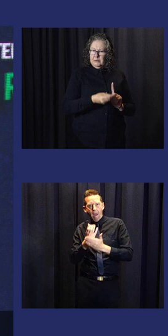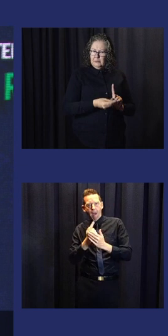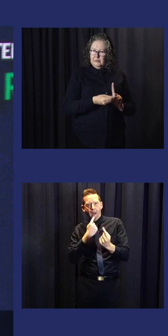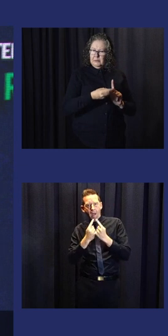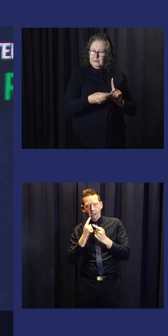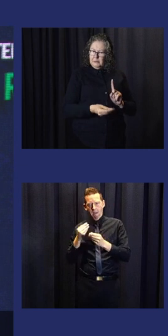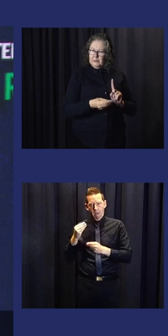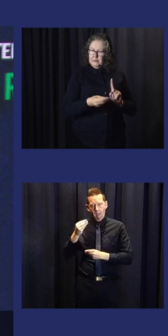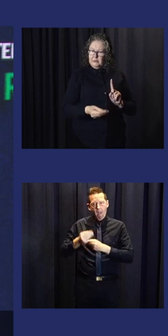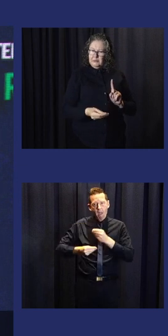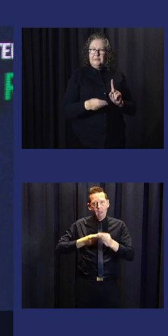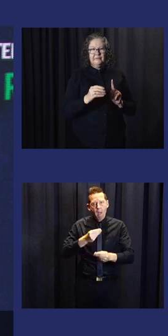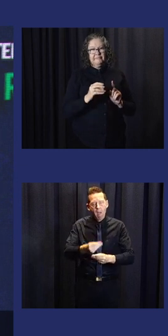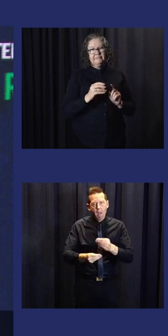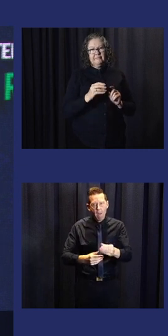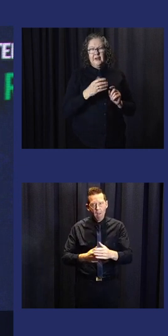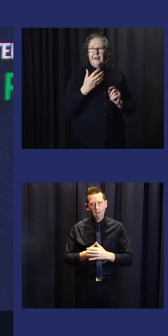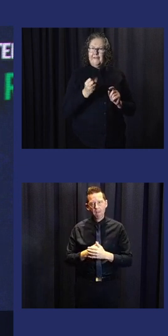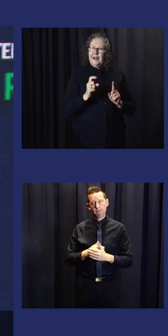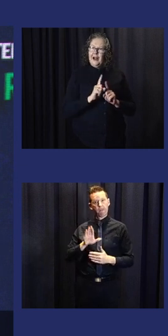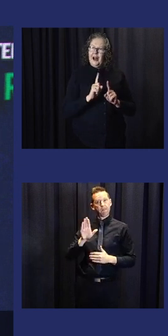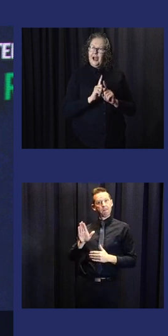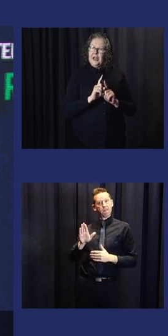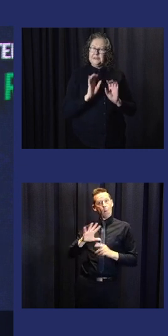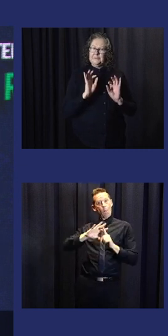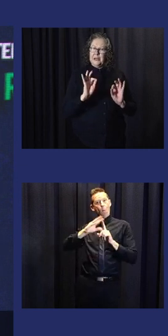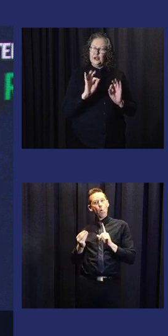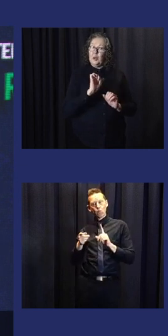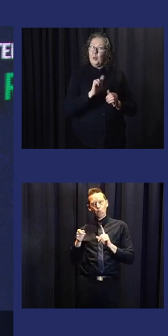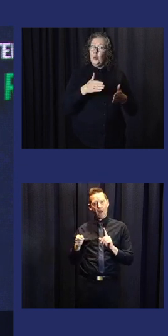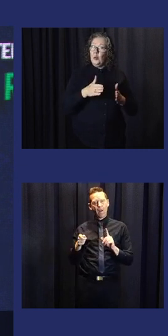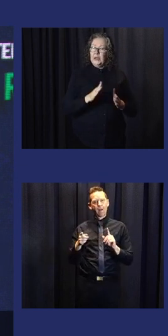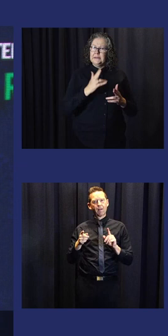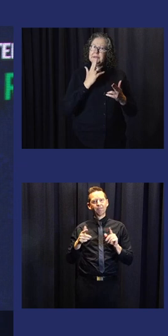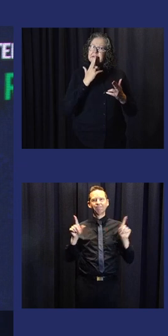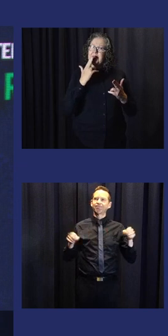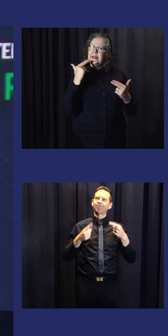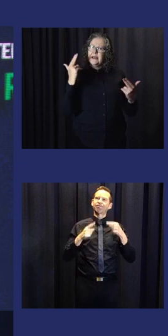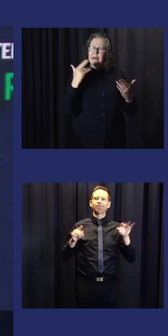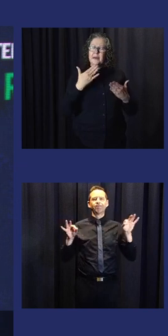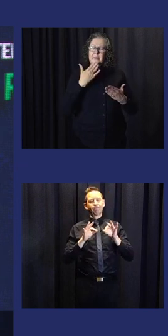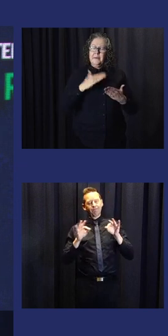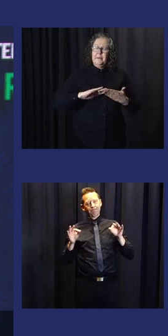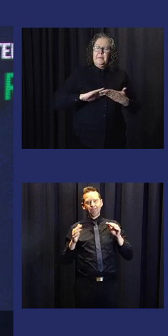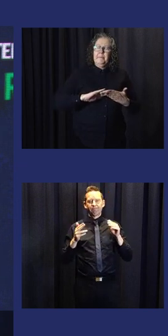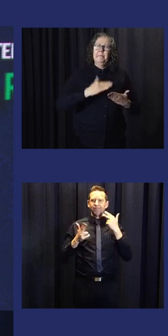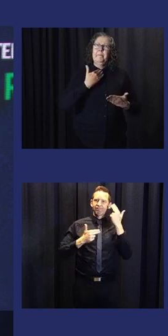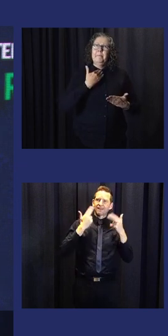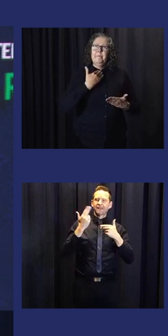soft voice, singing technique, humming and set of song to entertain